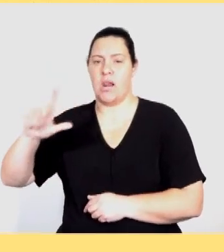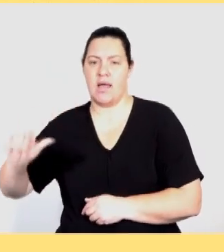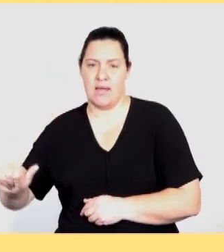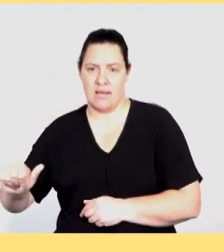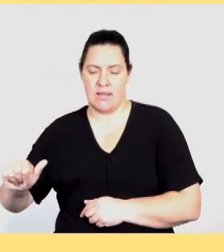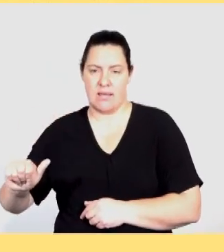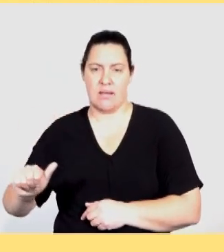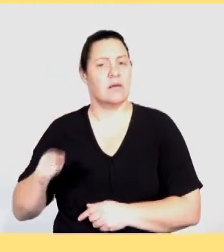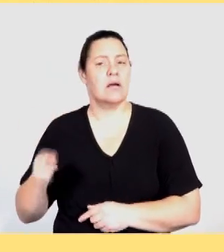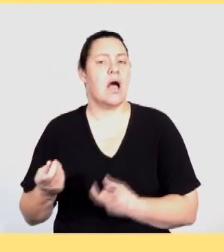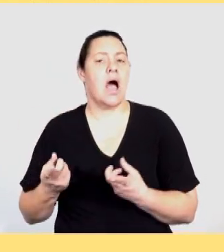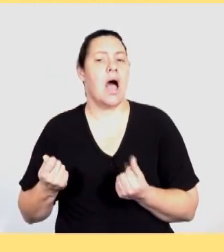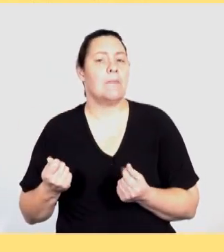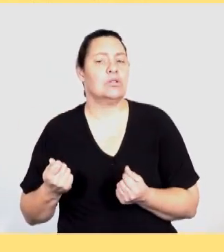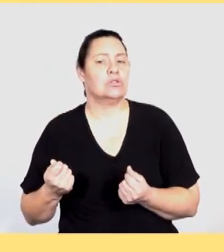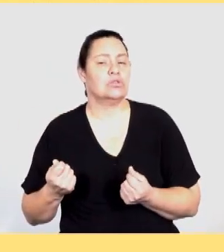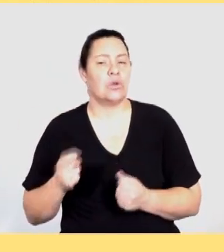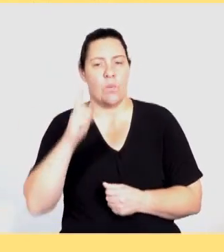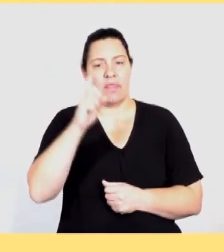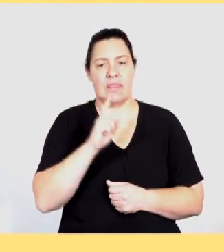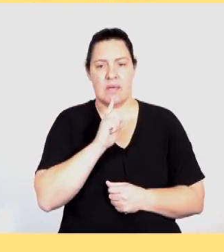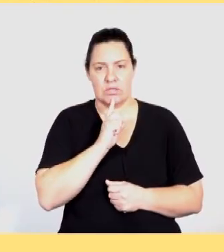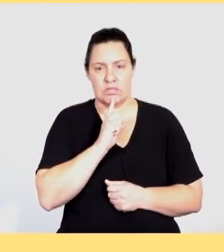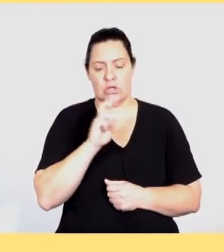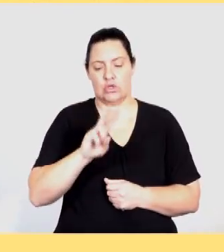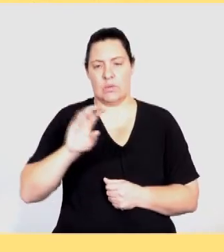Muller. And then how much is it?